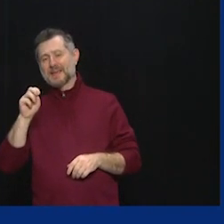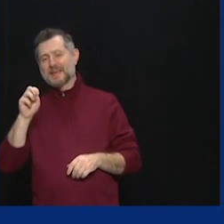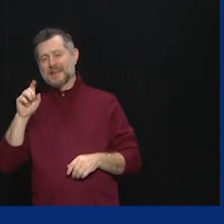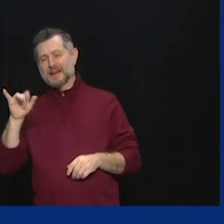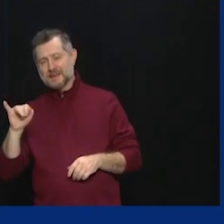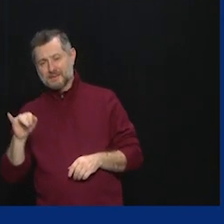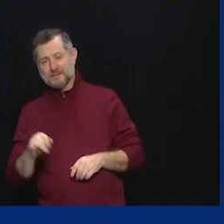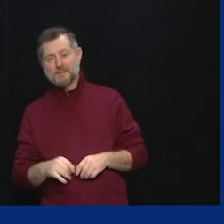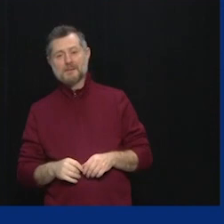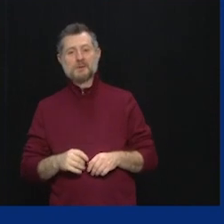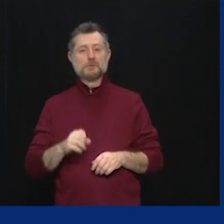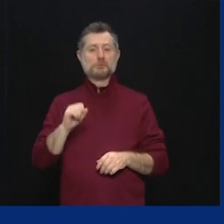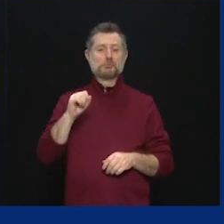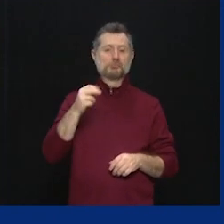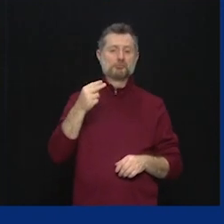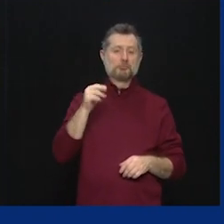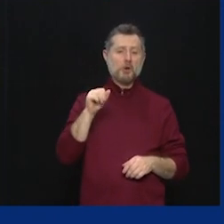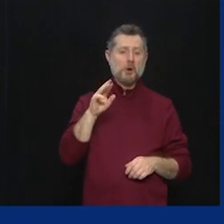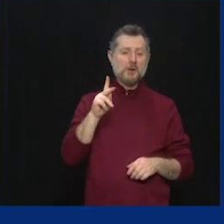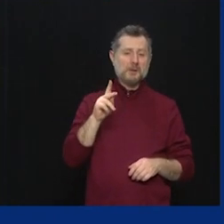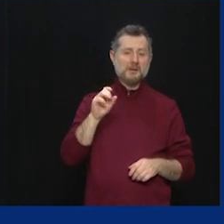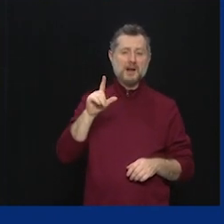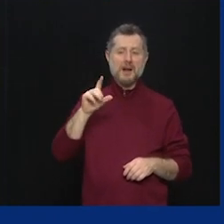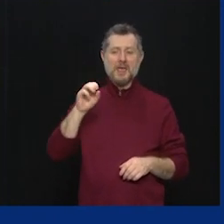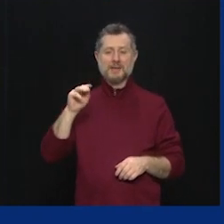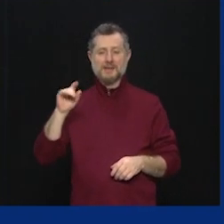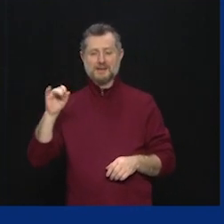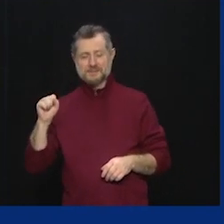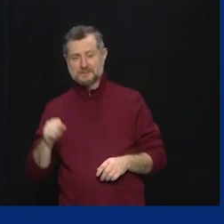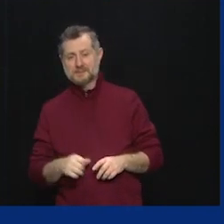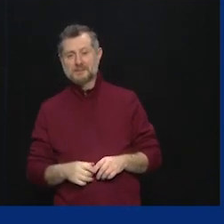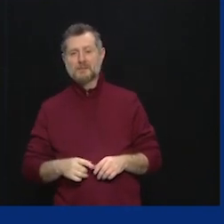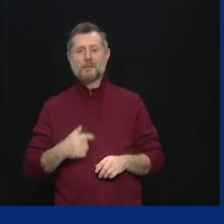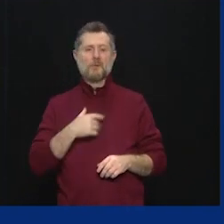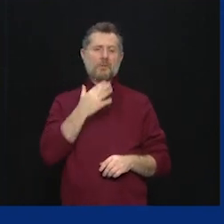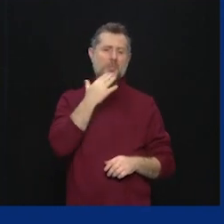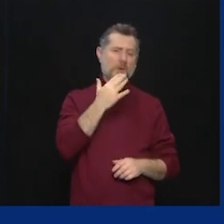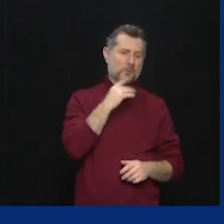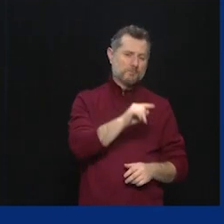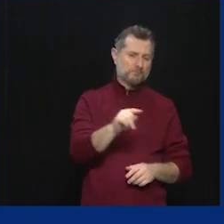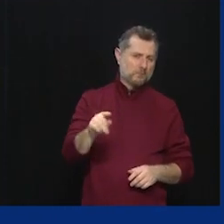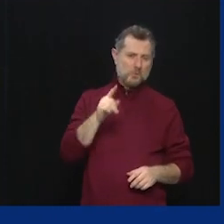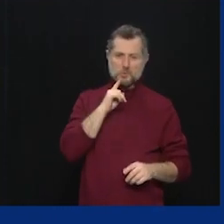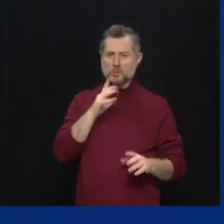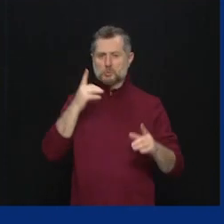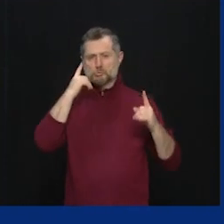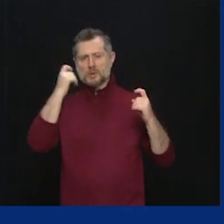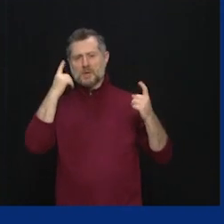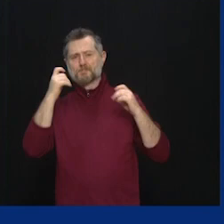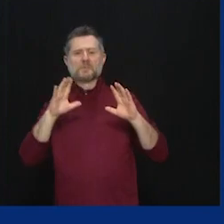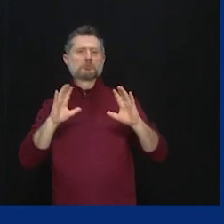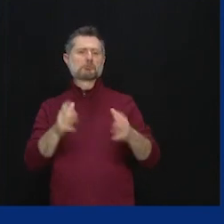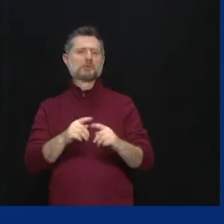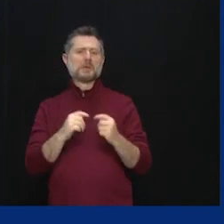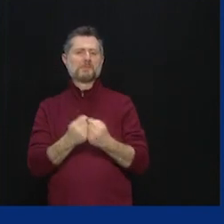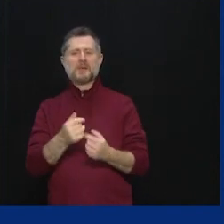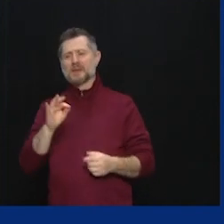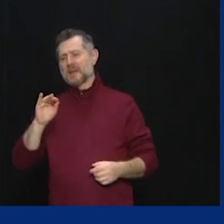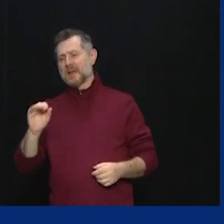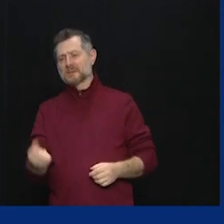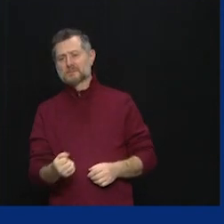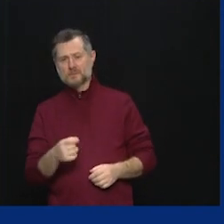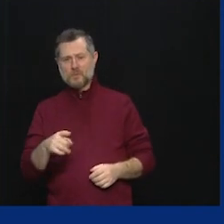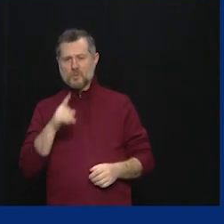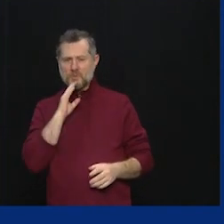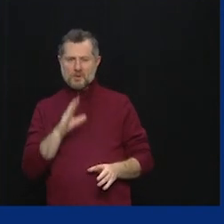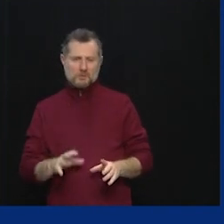we thank you for what you did. You brought so much attention. You were the dream team of the 80s, and we're going to recapture that magic right here, right